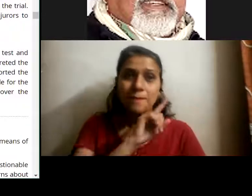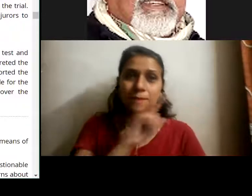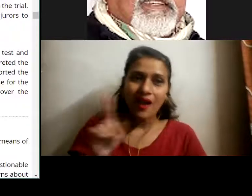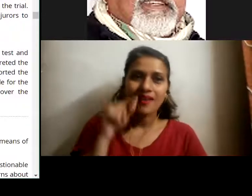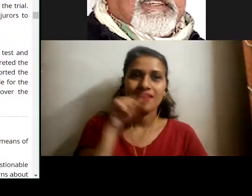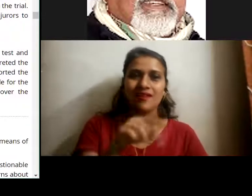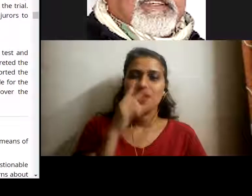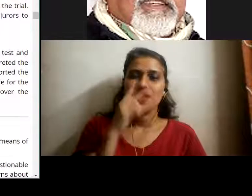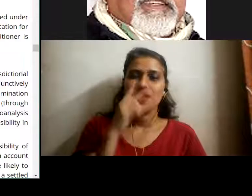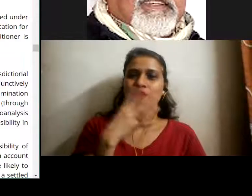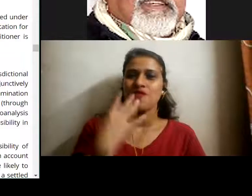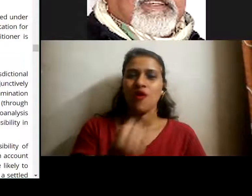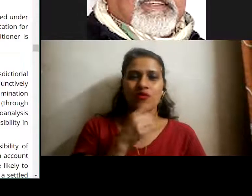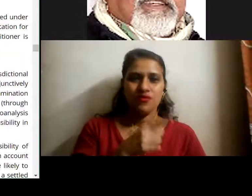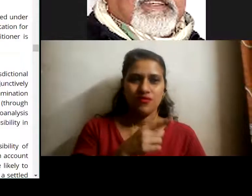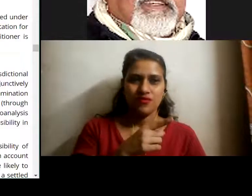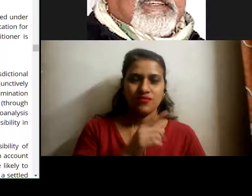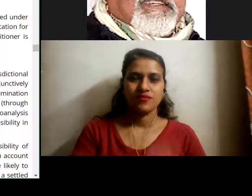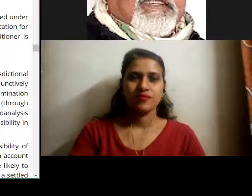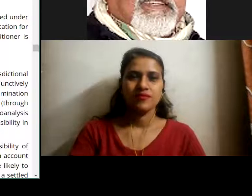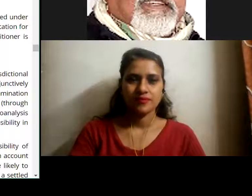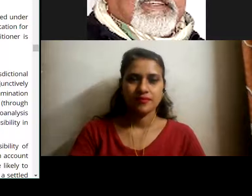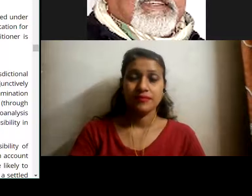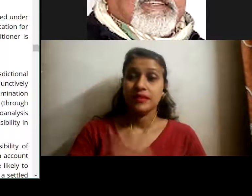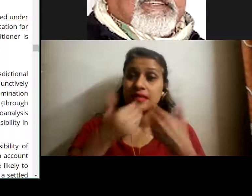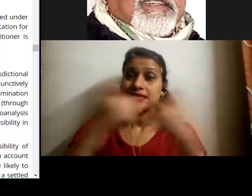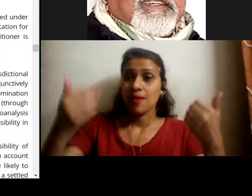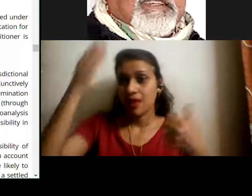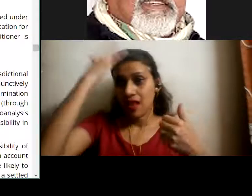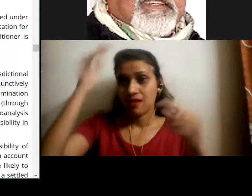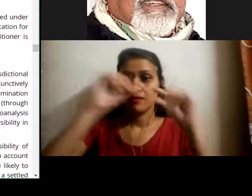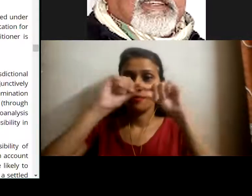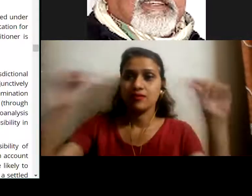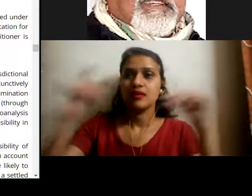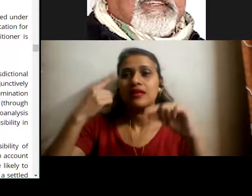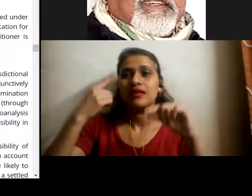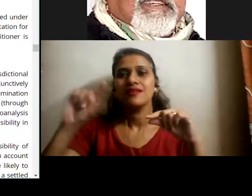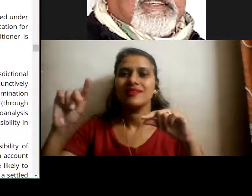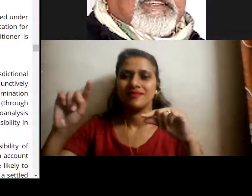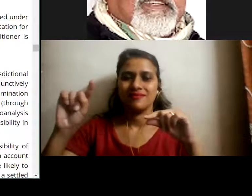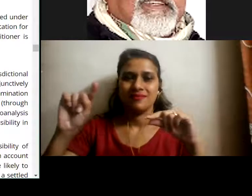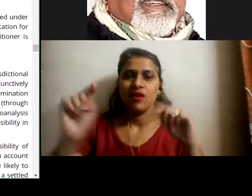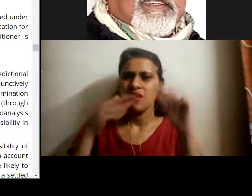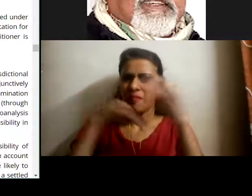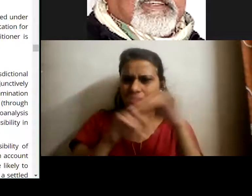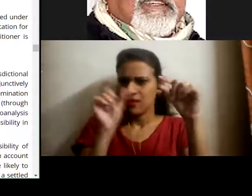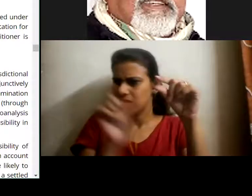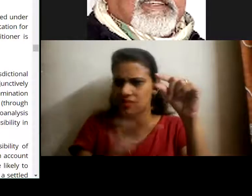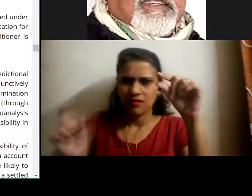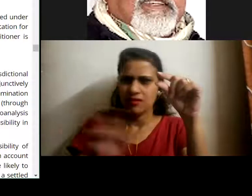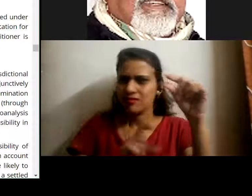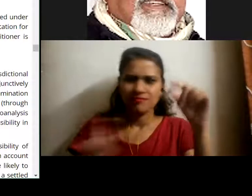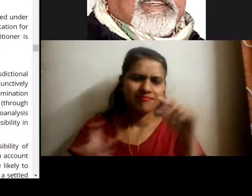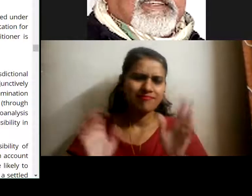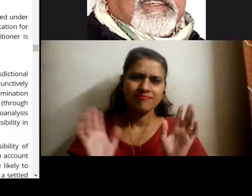contentious issues in the present case, there's a separate heading given. Usually in most of the important cases